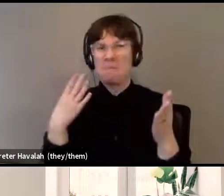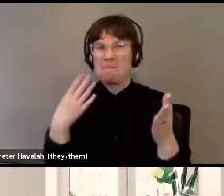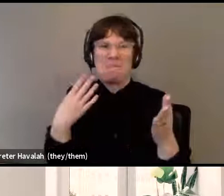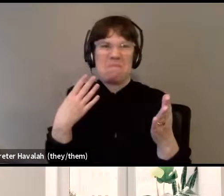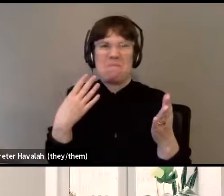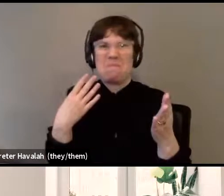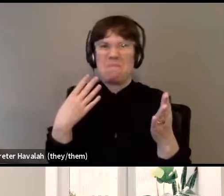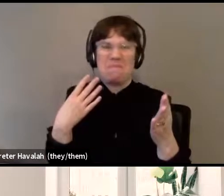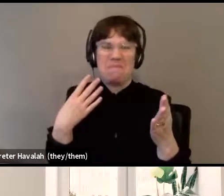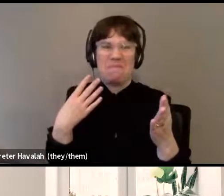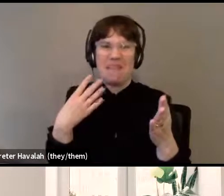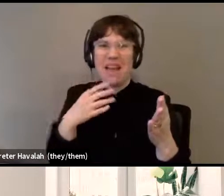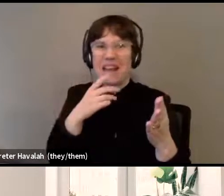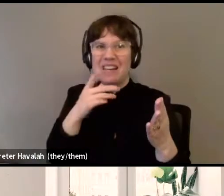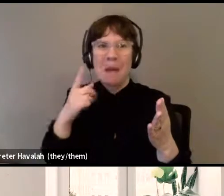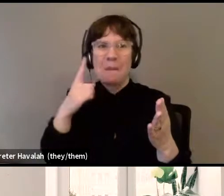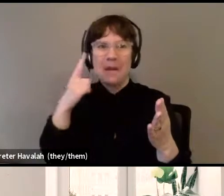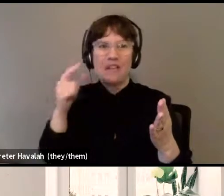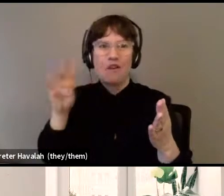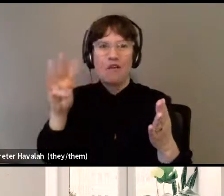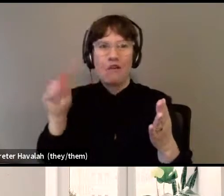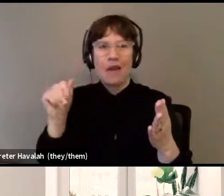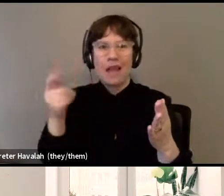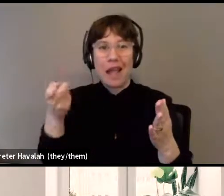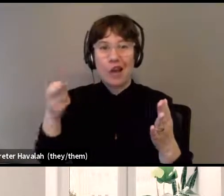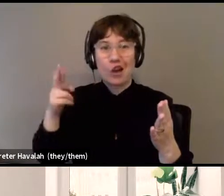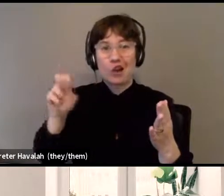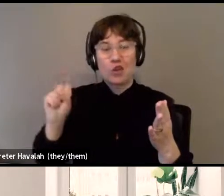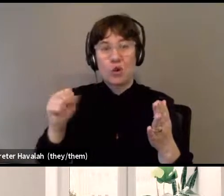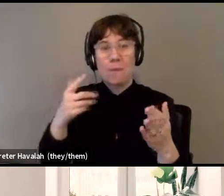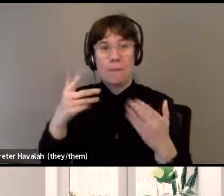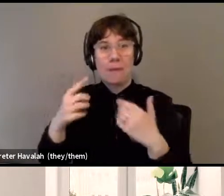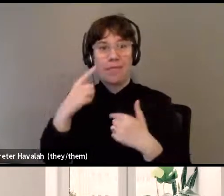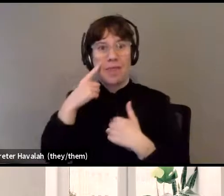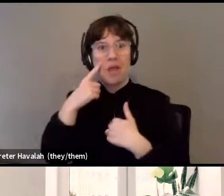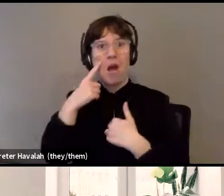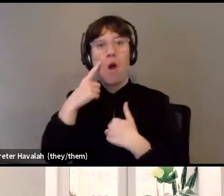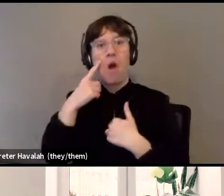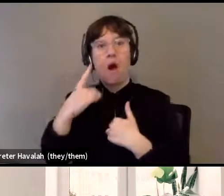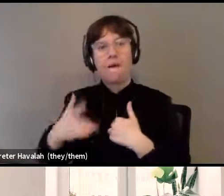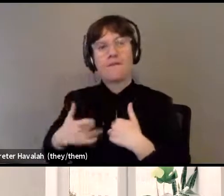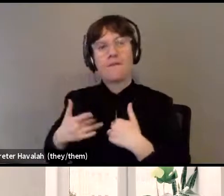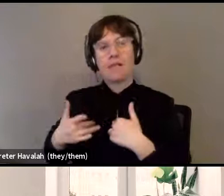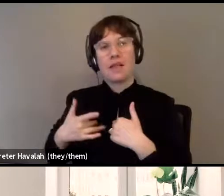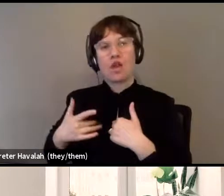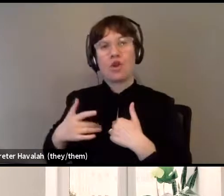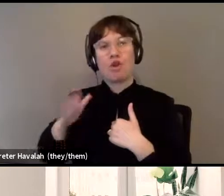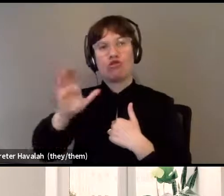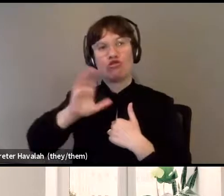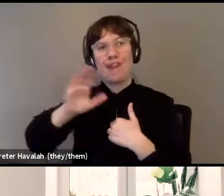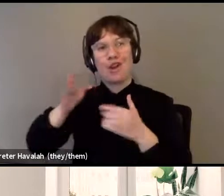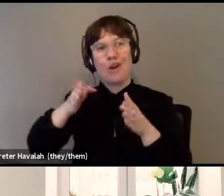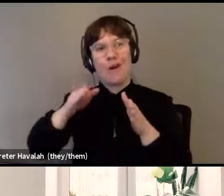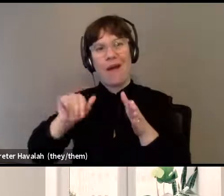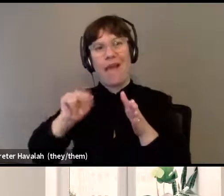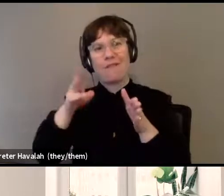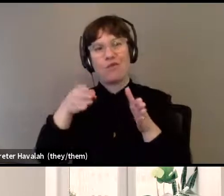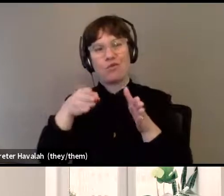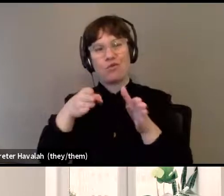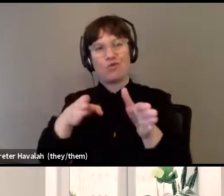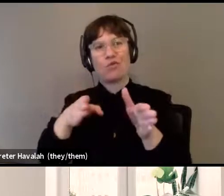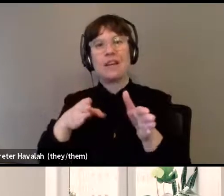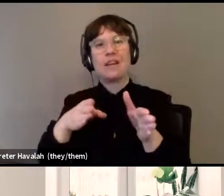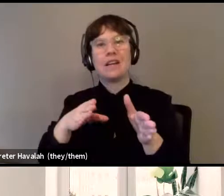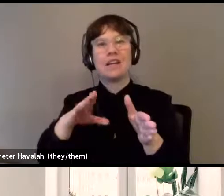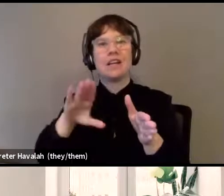Acres, but I think that they're sensing a better ecosystem, especially along the Chicago Avenue corridor. So Schweet's Cheesecake is